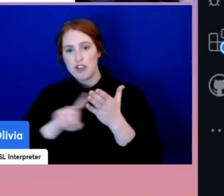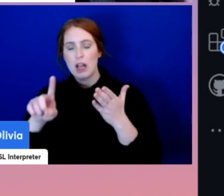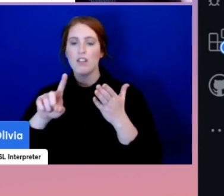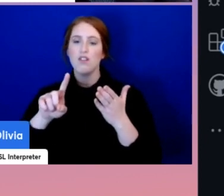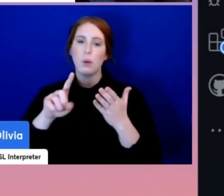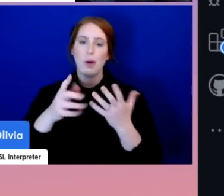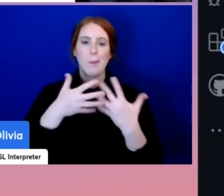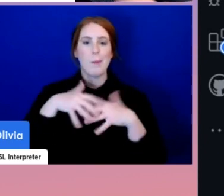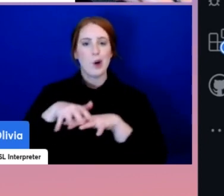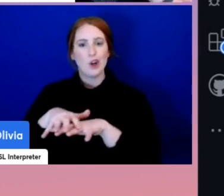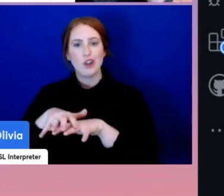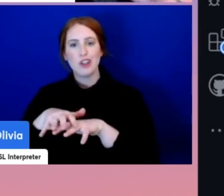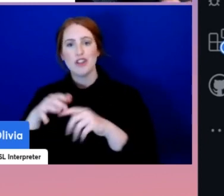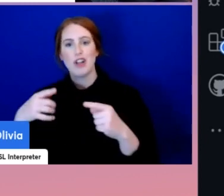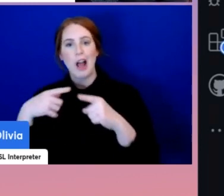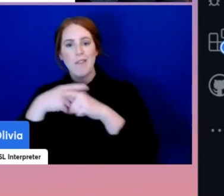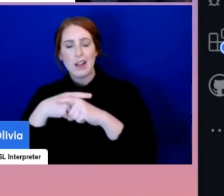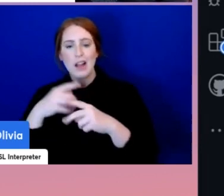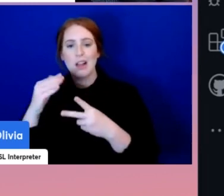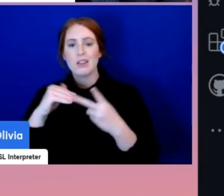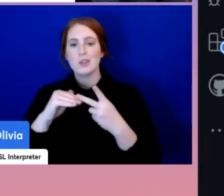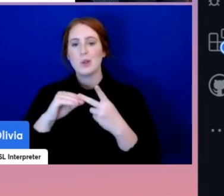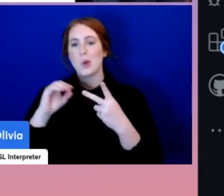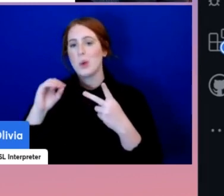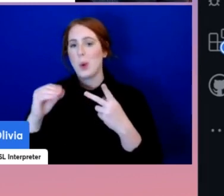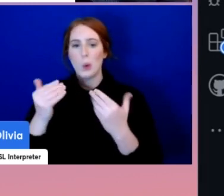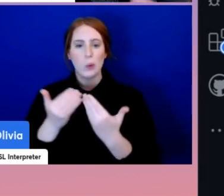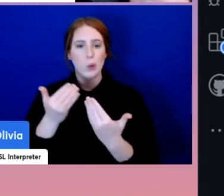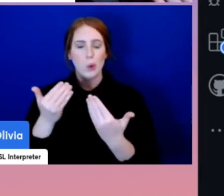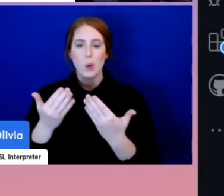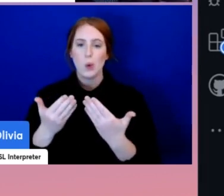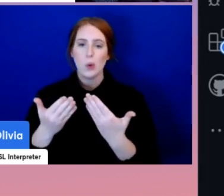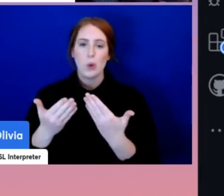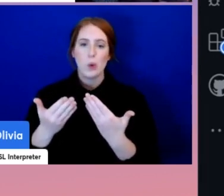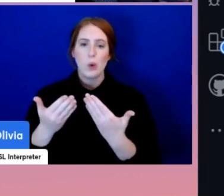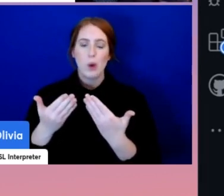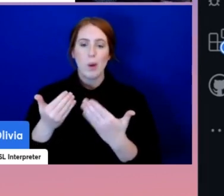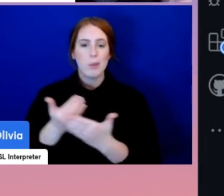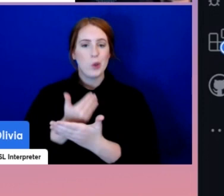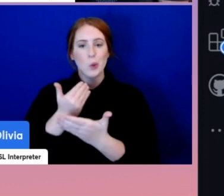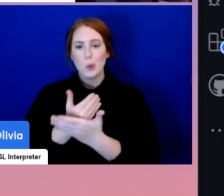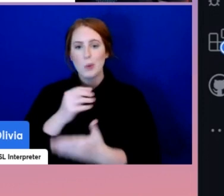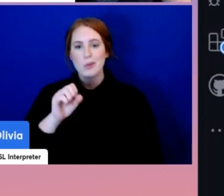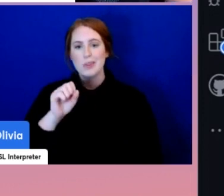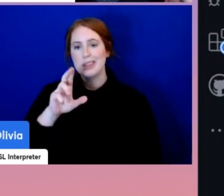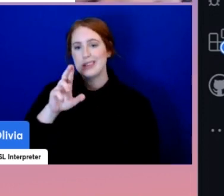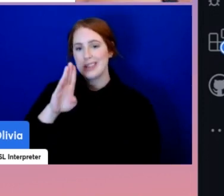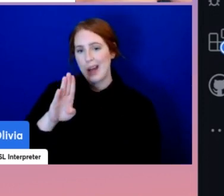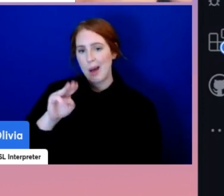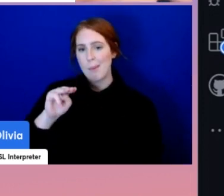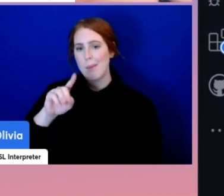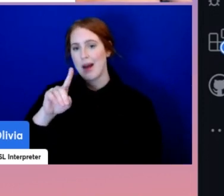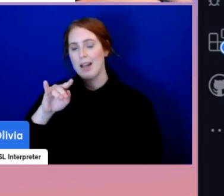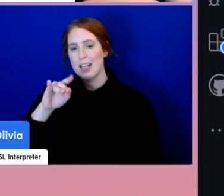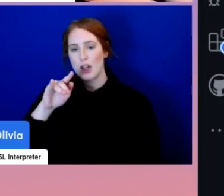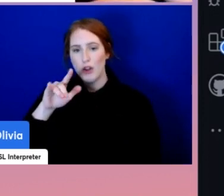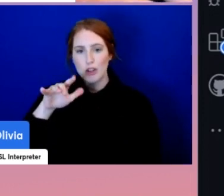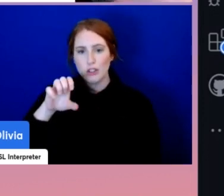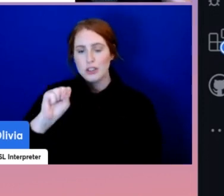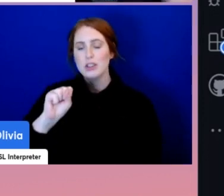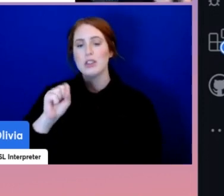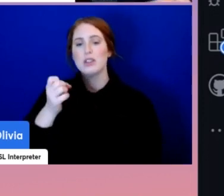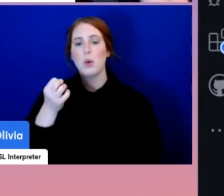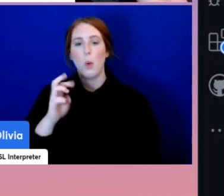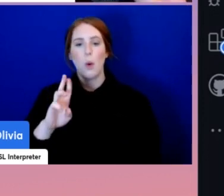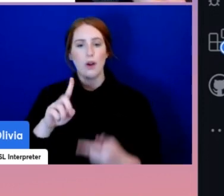conflicts, no new submodules. It will fix your end of line fixer, whether you're on a Windows or